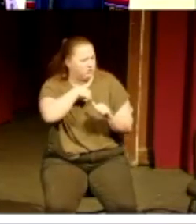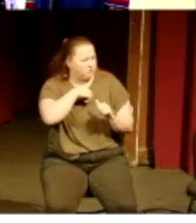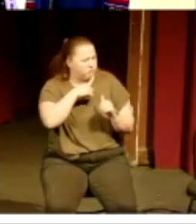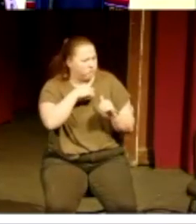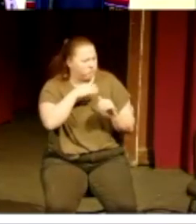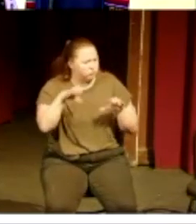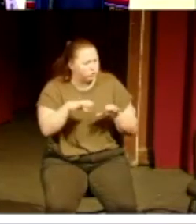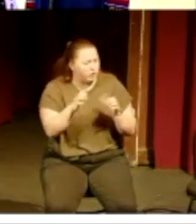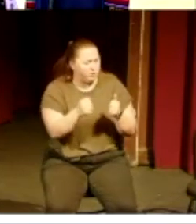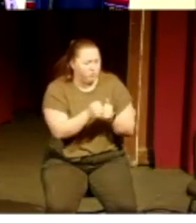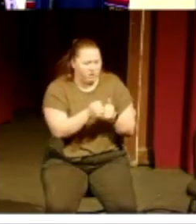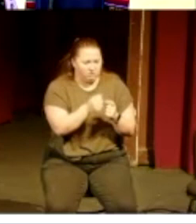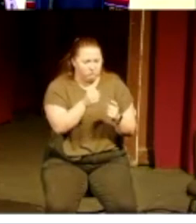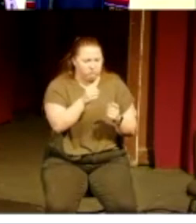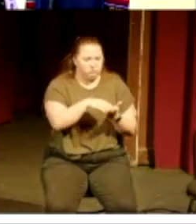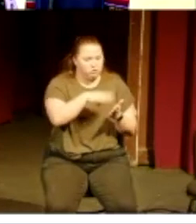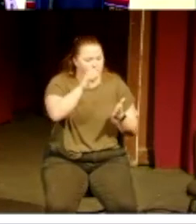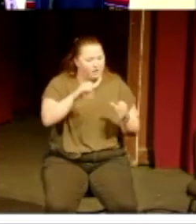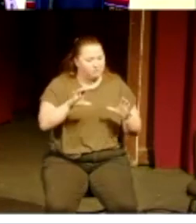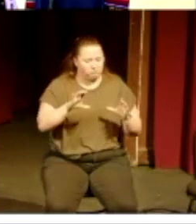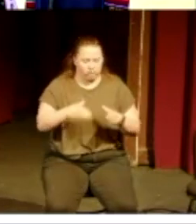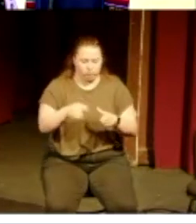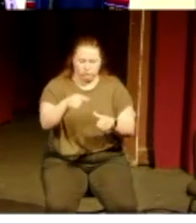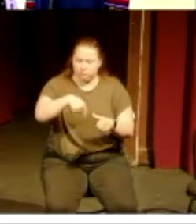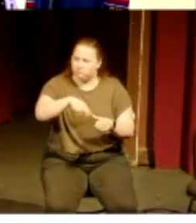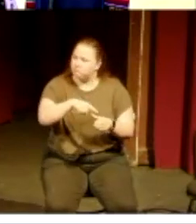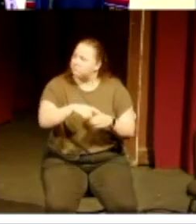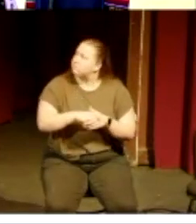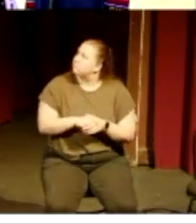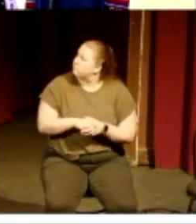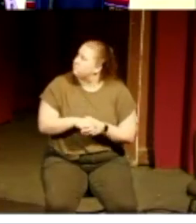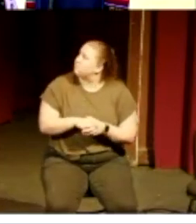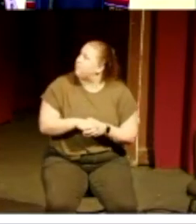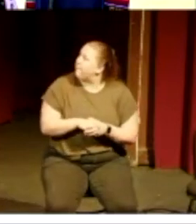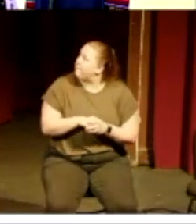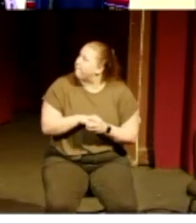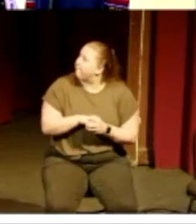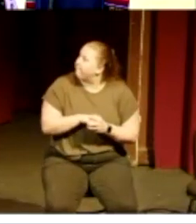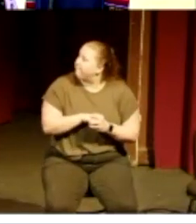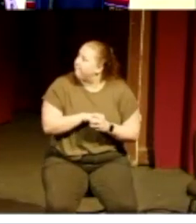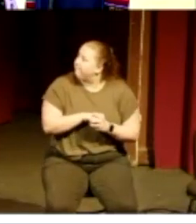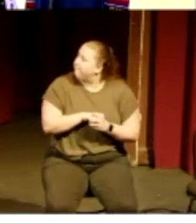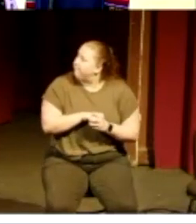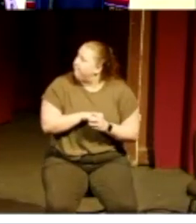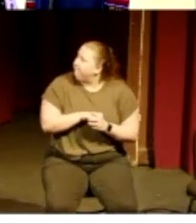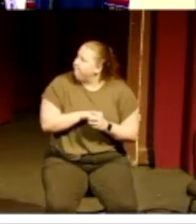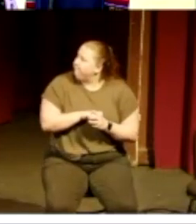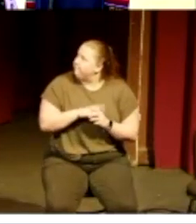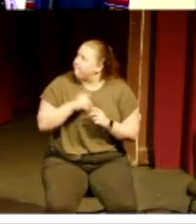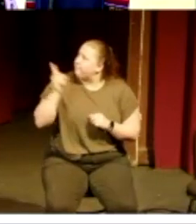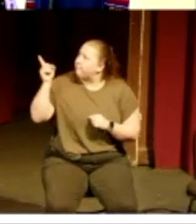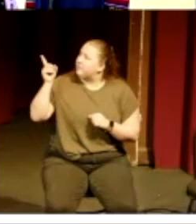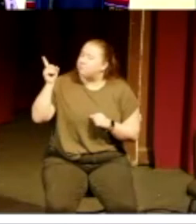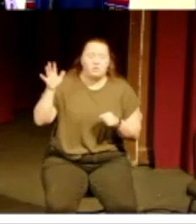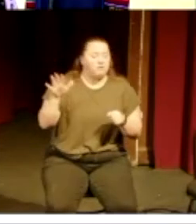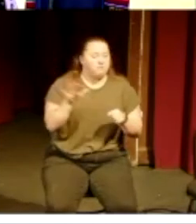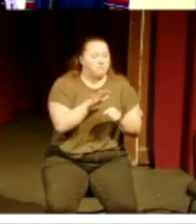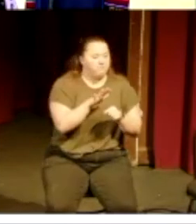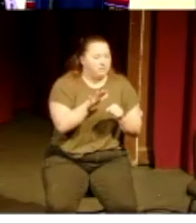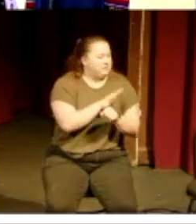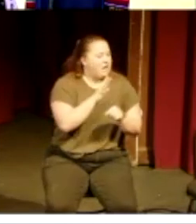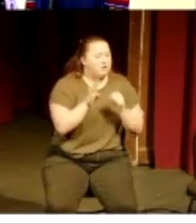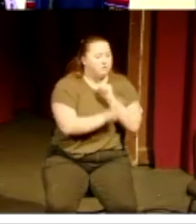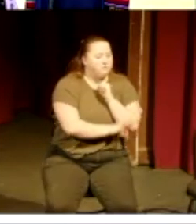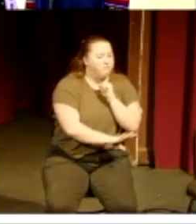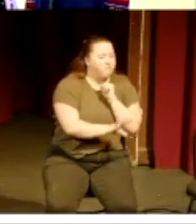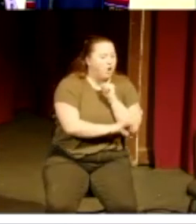student populations. The column on the left is the demographics of our entire fall enrollment, in this case, fall